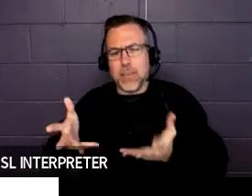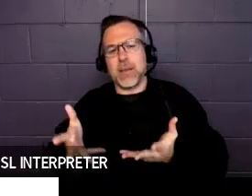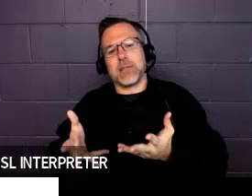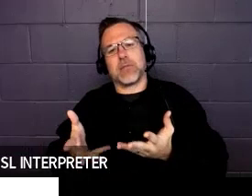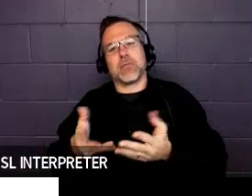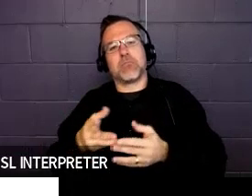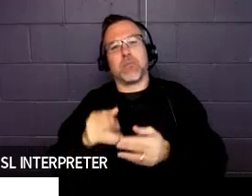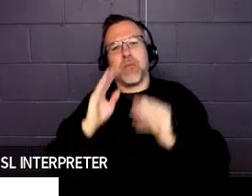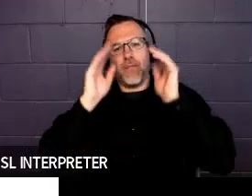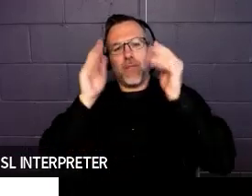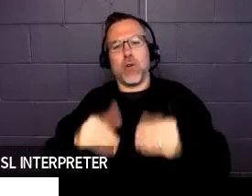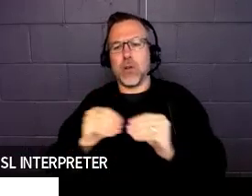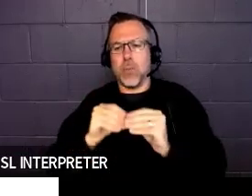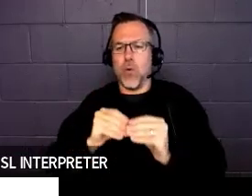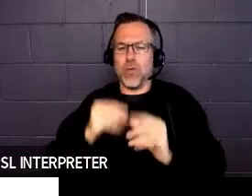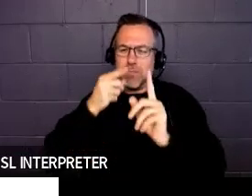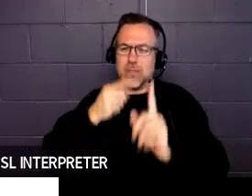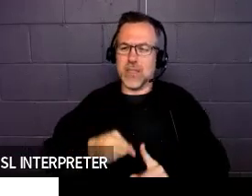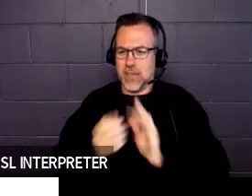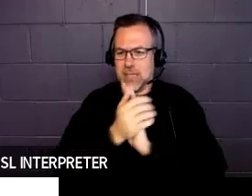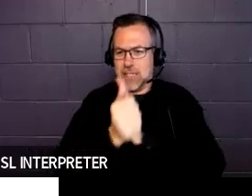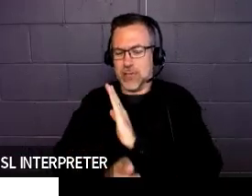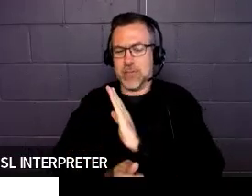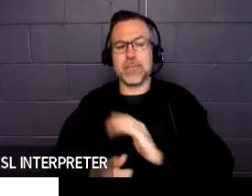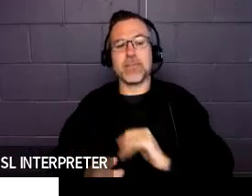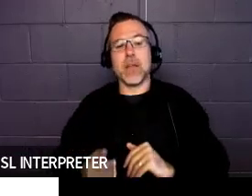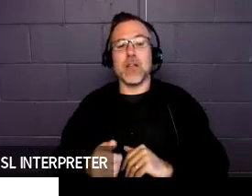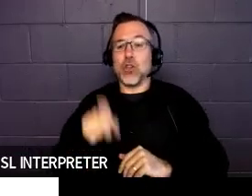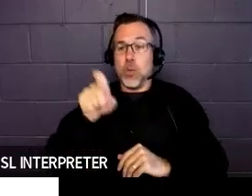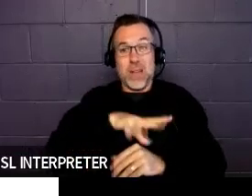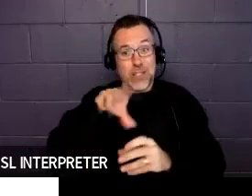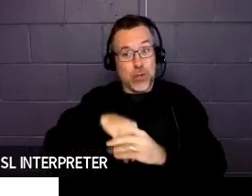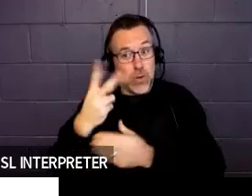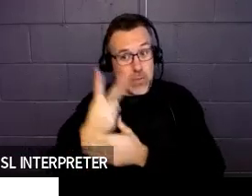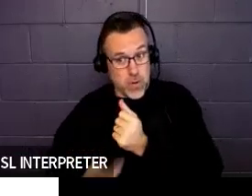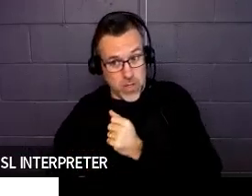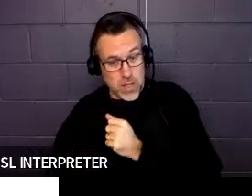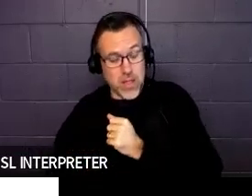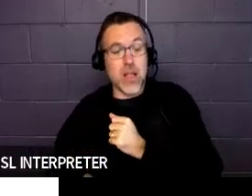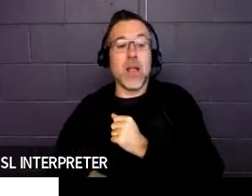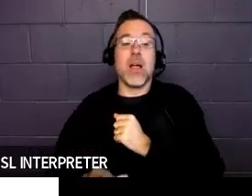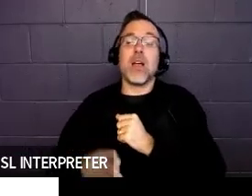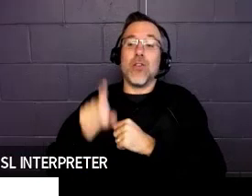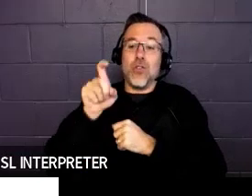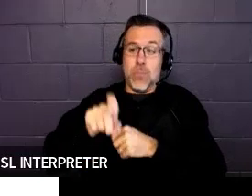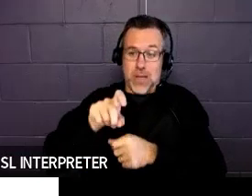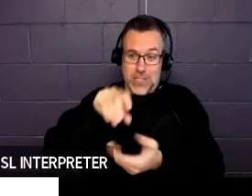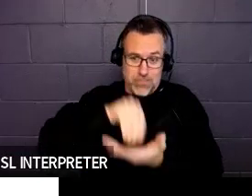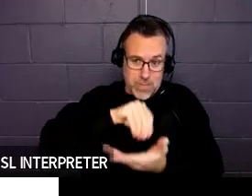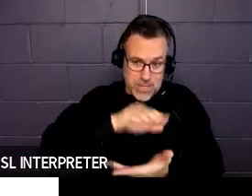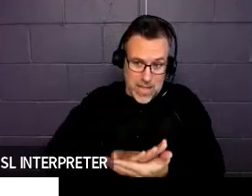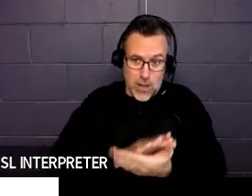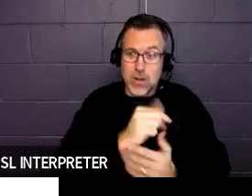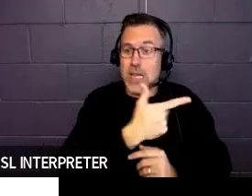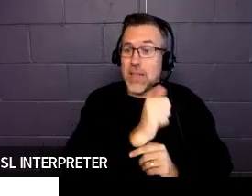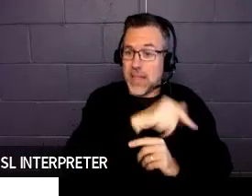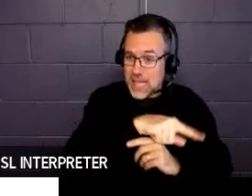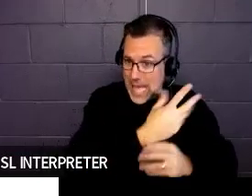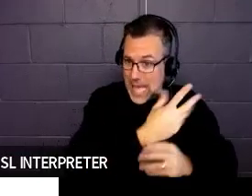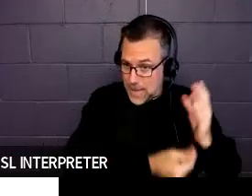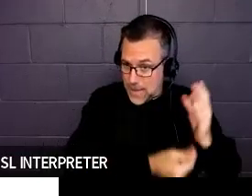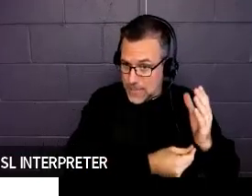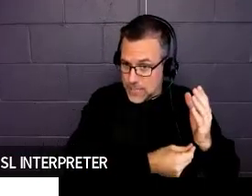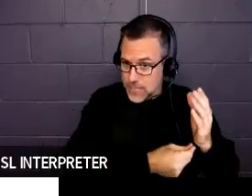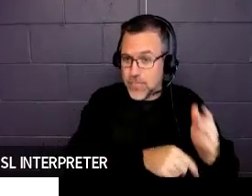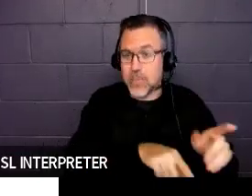So when you're thinking about those, you have to include both those gaps in academic